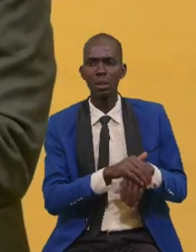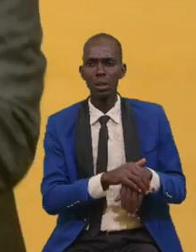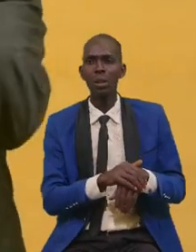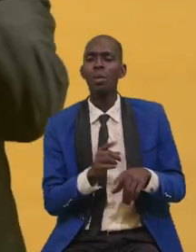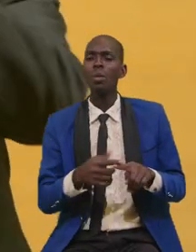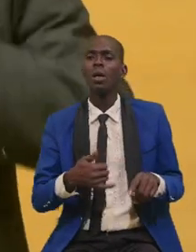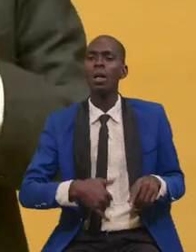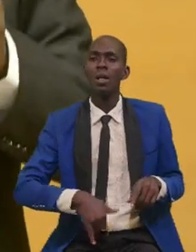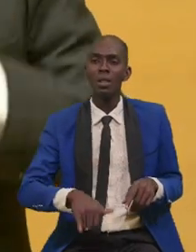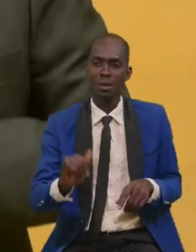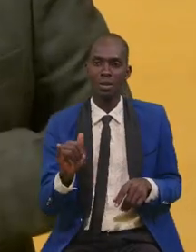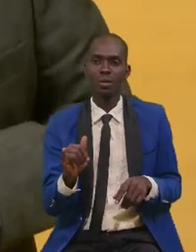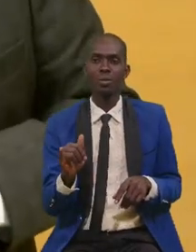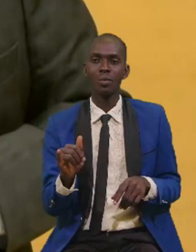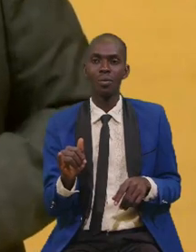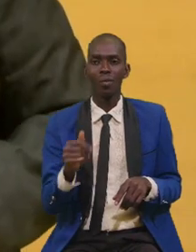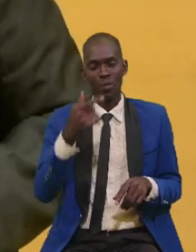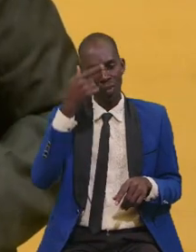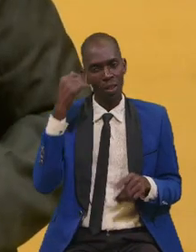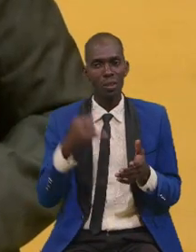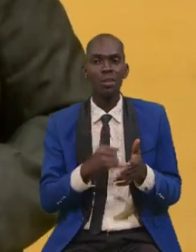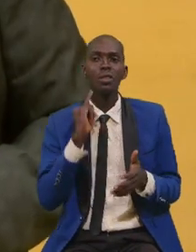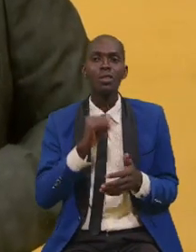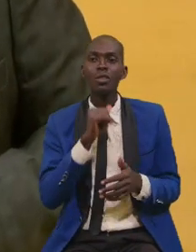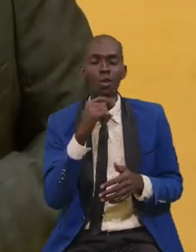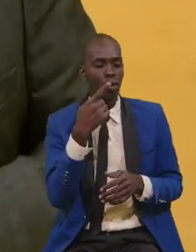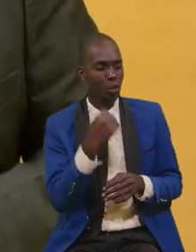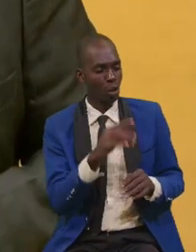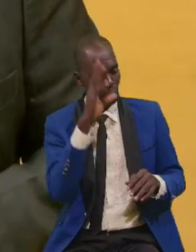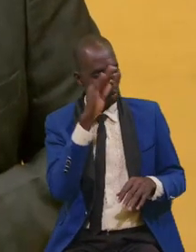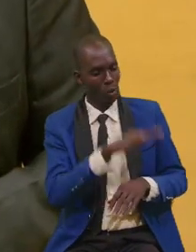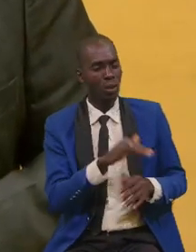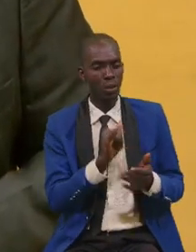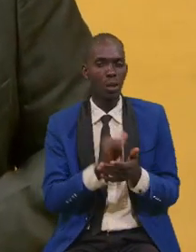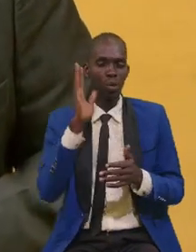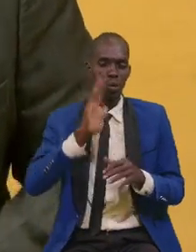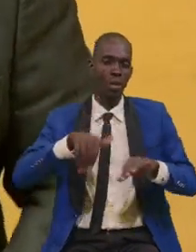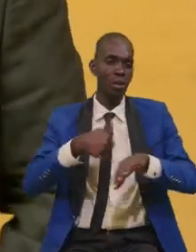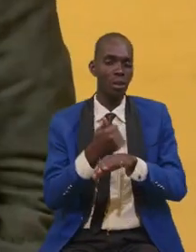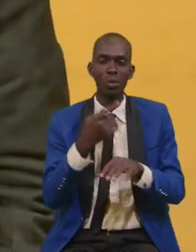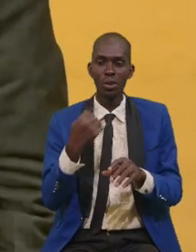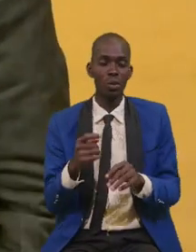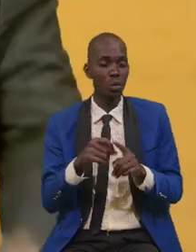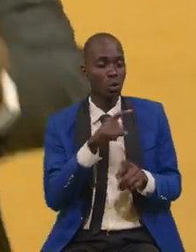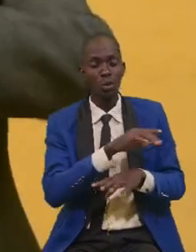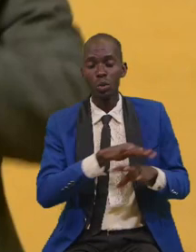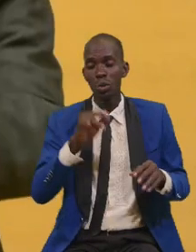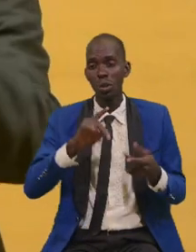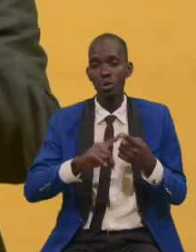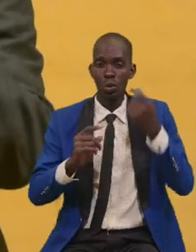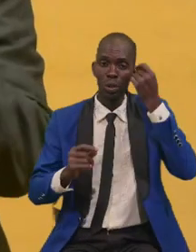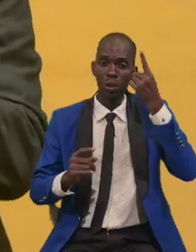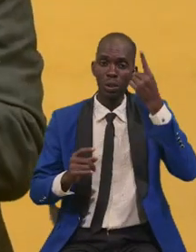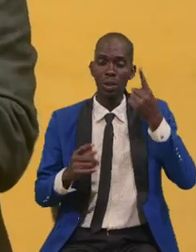still, because it's not the boy that will confirm the word. He doesn't need to understand. It's God that